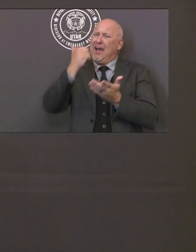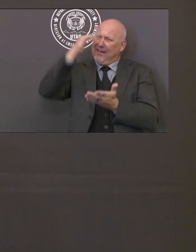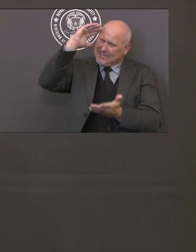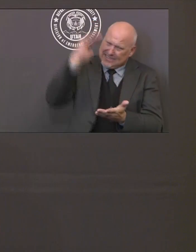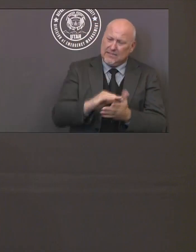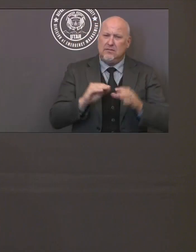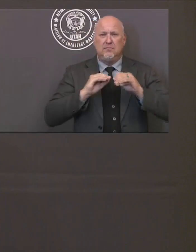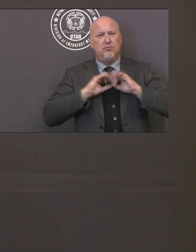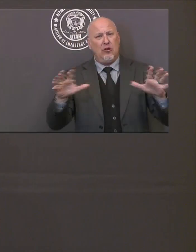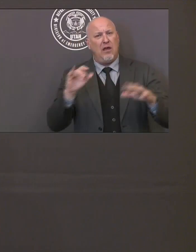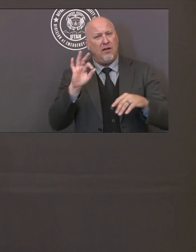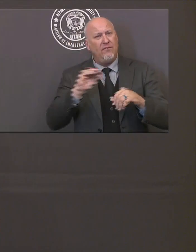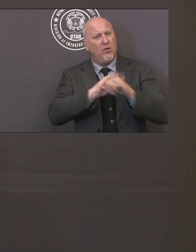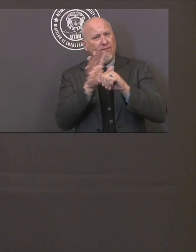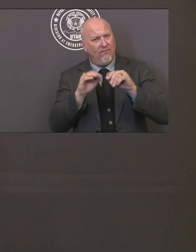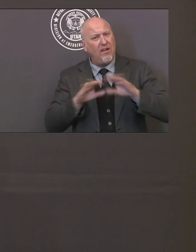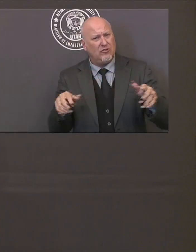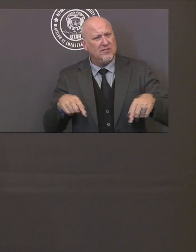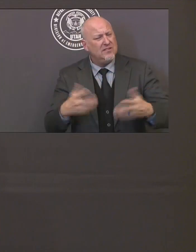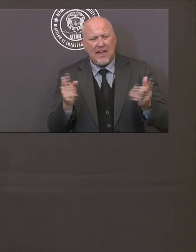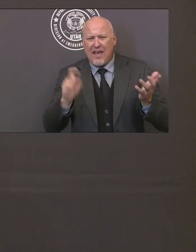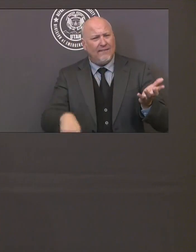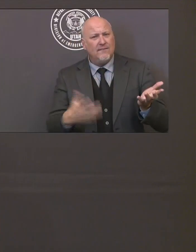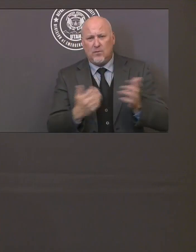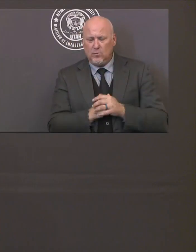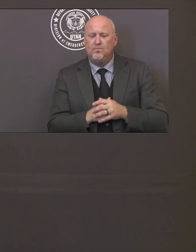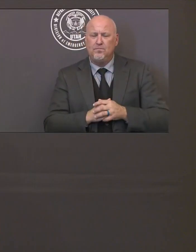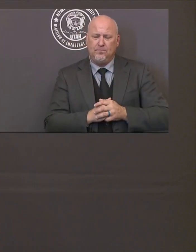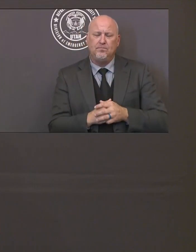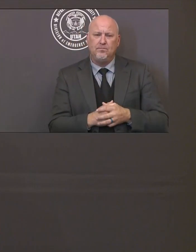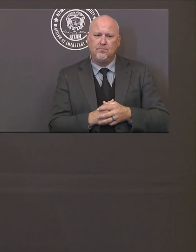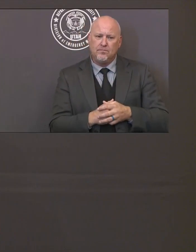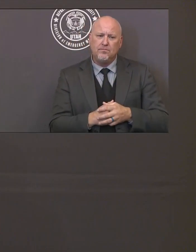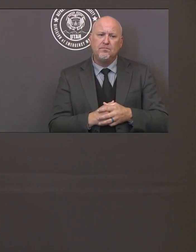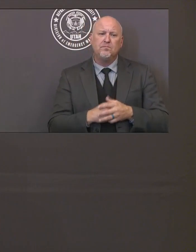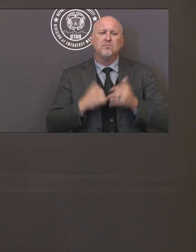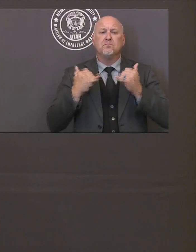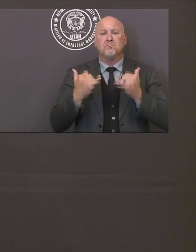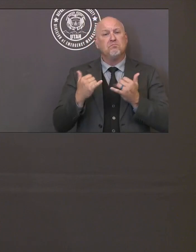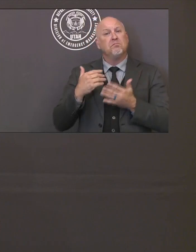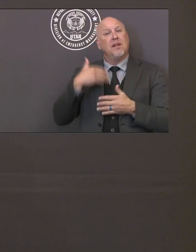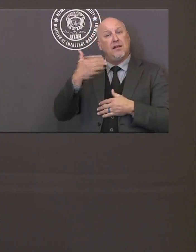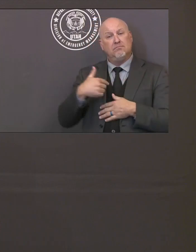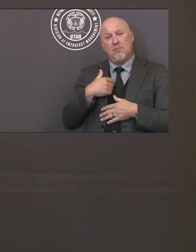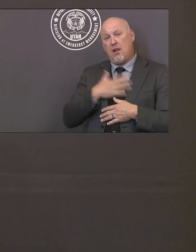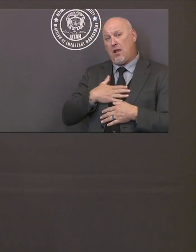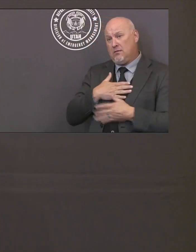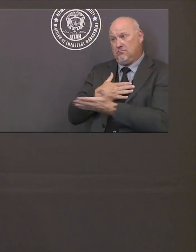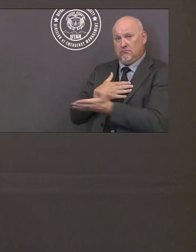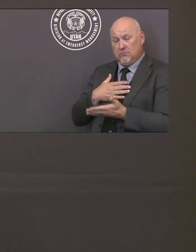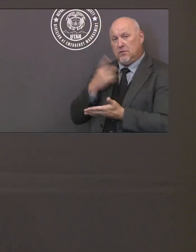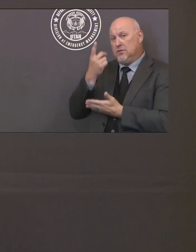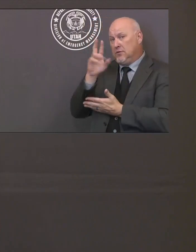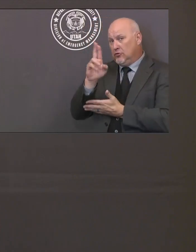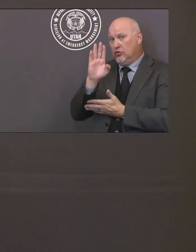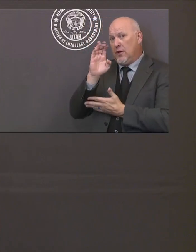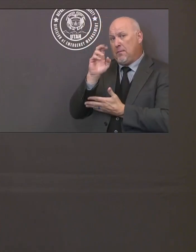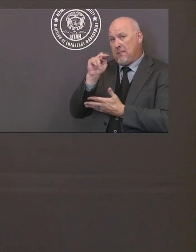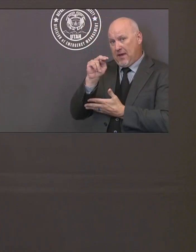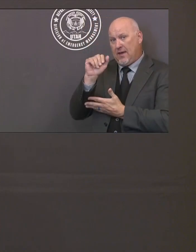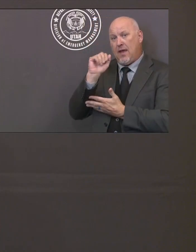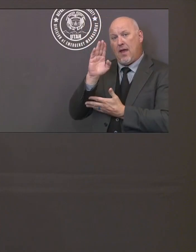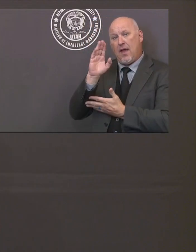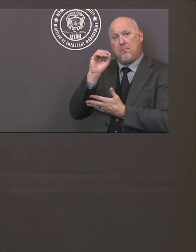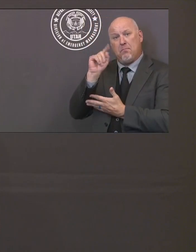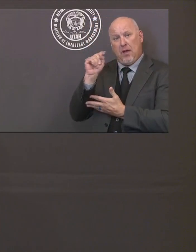have with us Dr. Benjamin Abott, who and his colleagues have been working at Brigham Young University to actually review